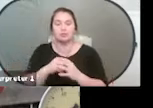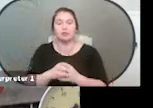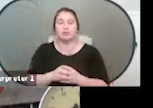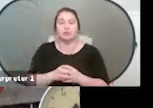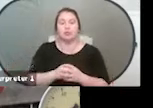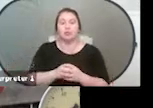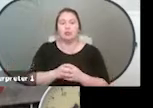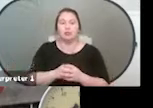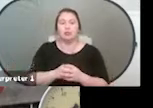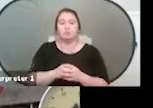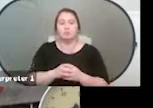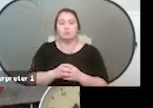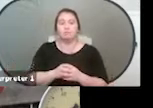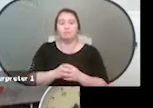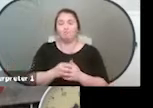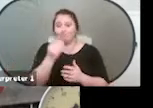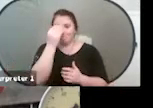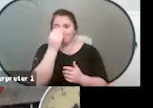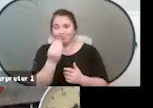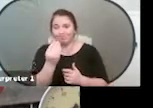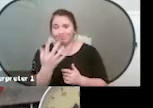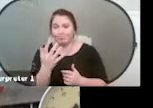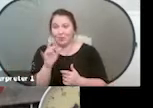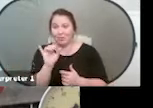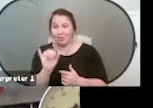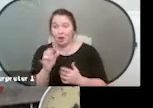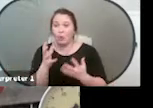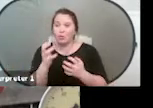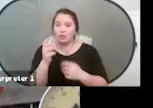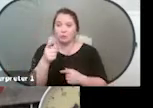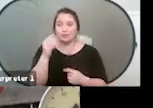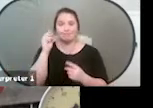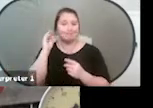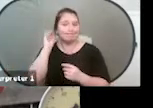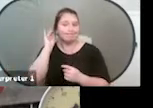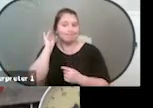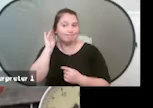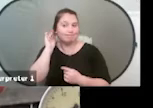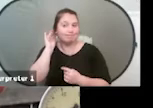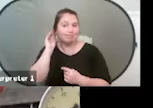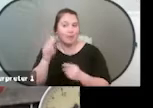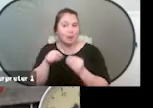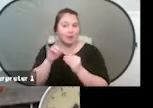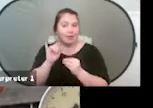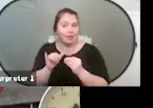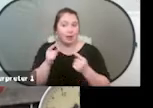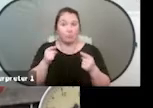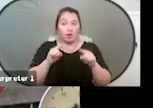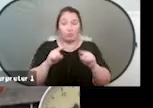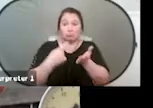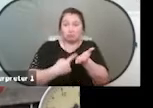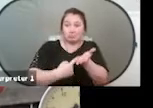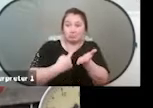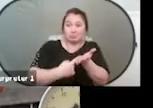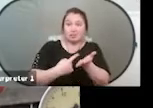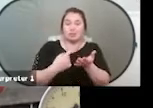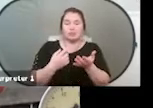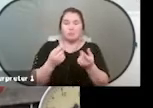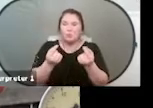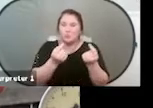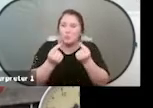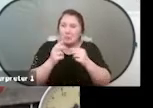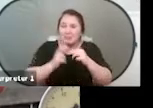That being said, I'd like for you to kind of keep that in mind as we go through the discussions about what we're going to do with our